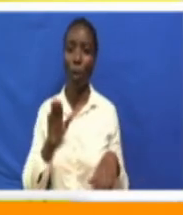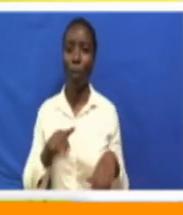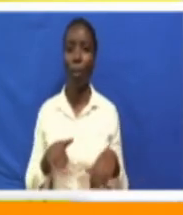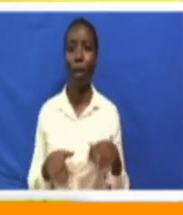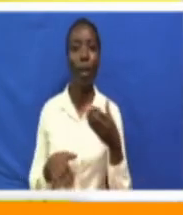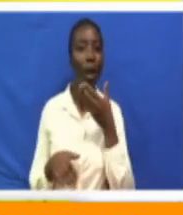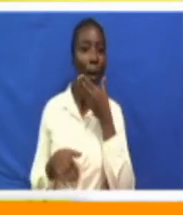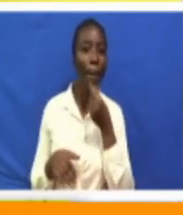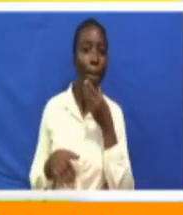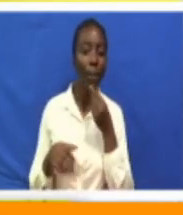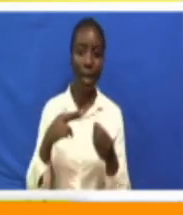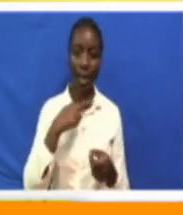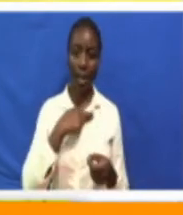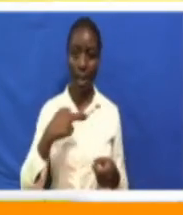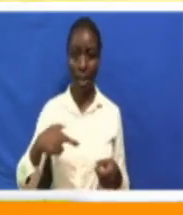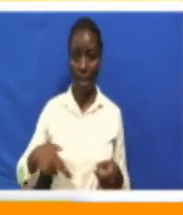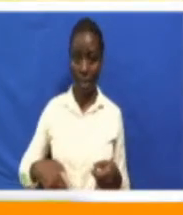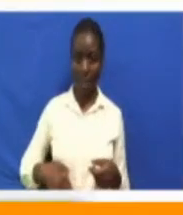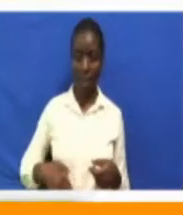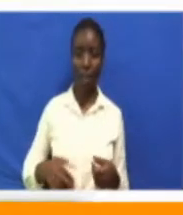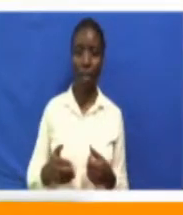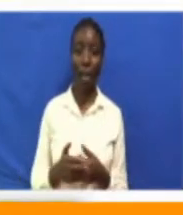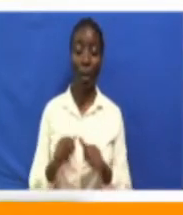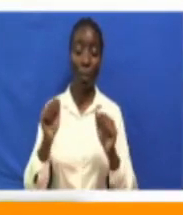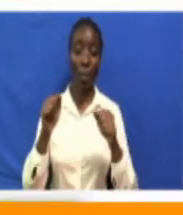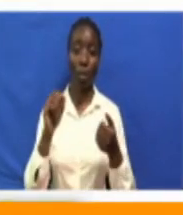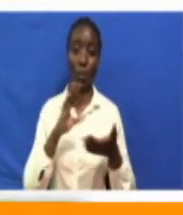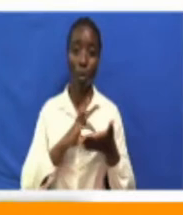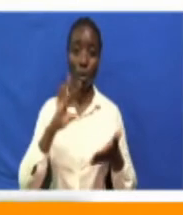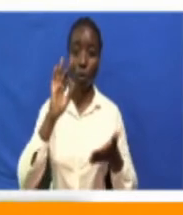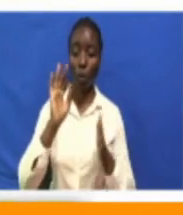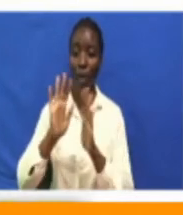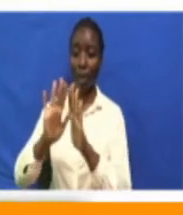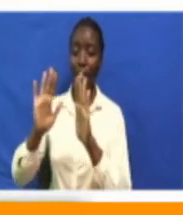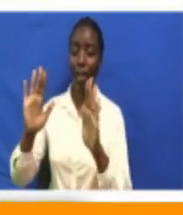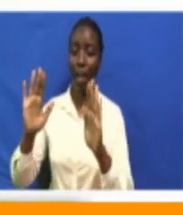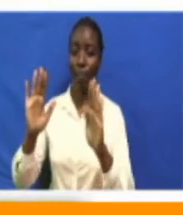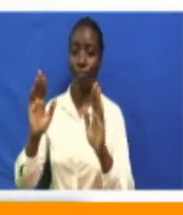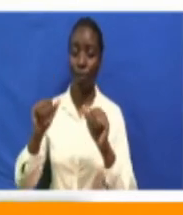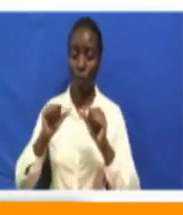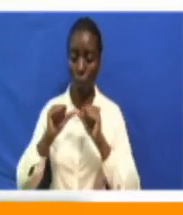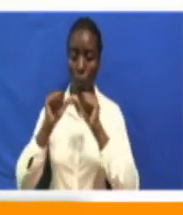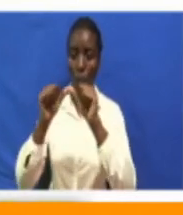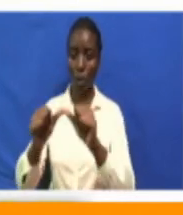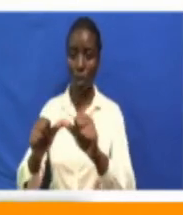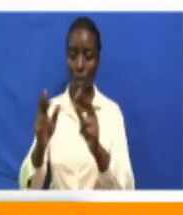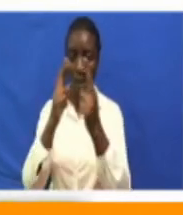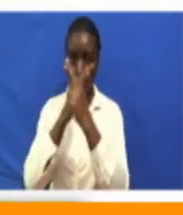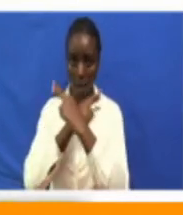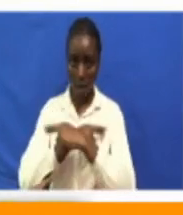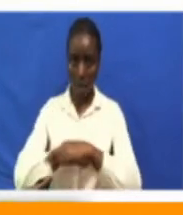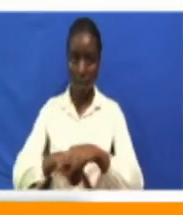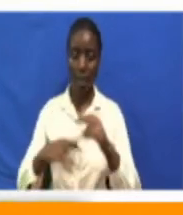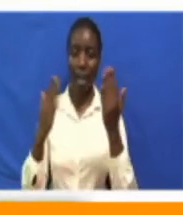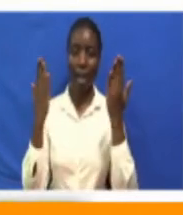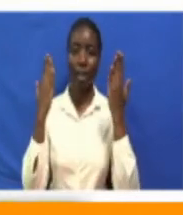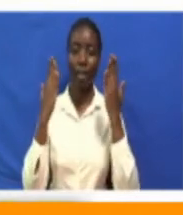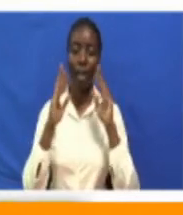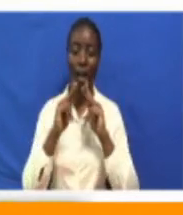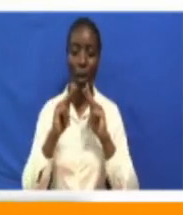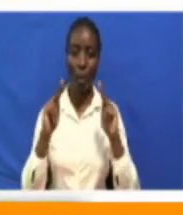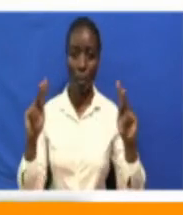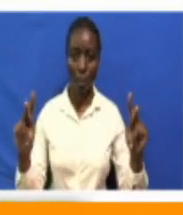religious that their souls may continue resting in Eternal peace